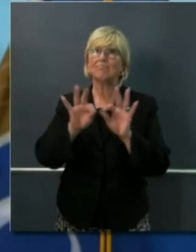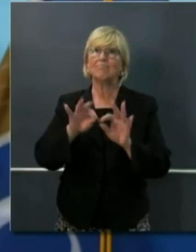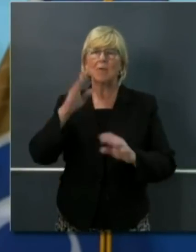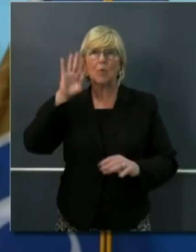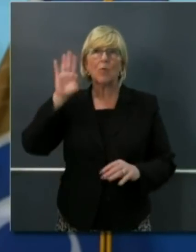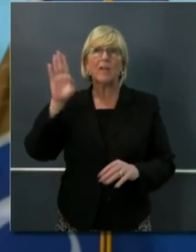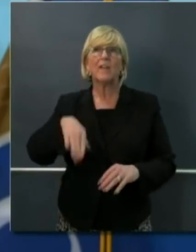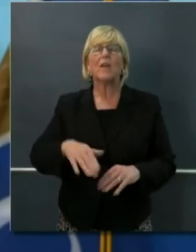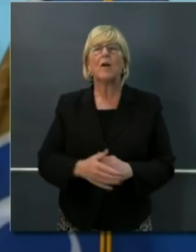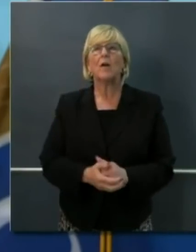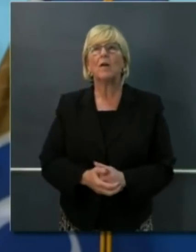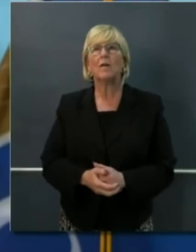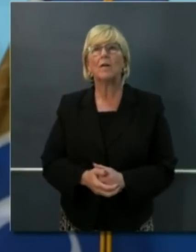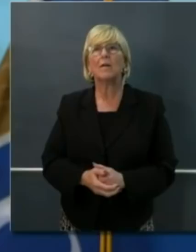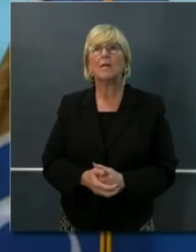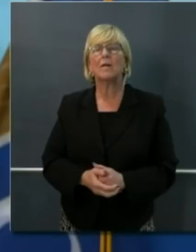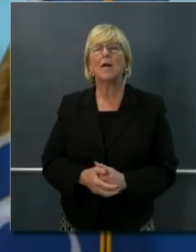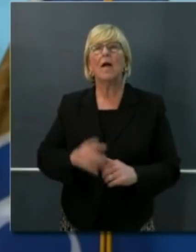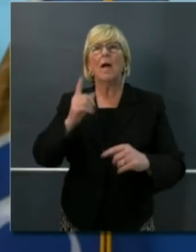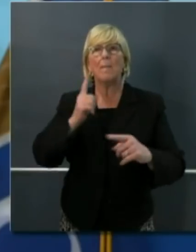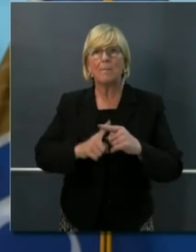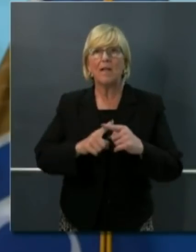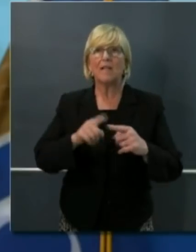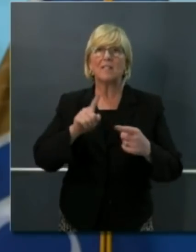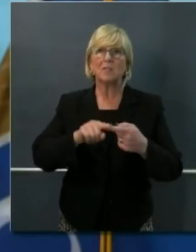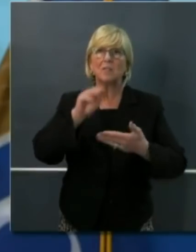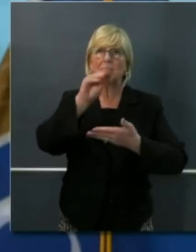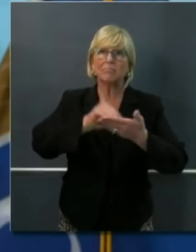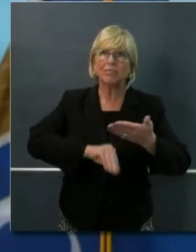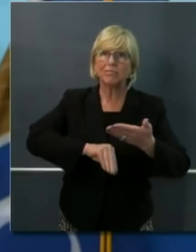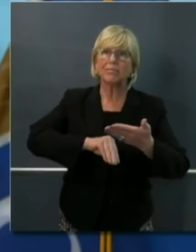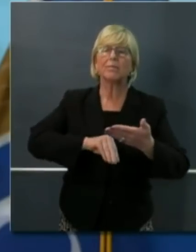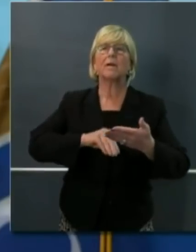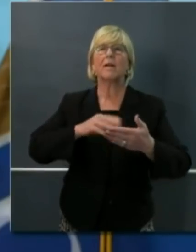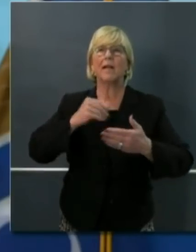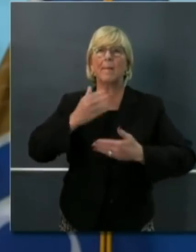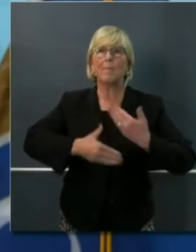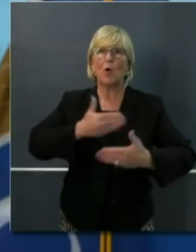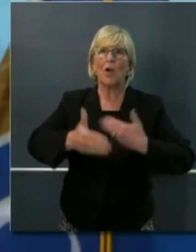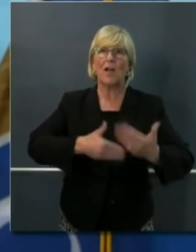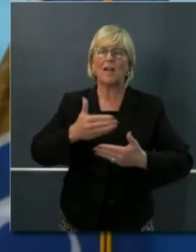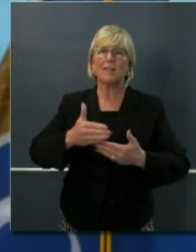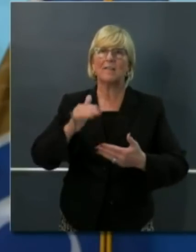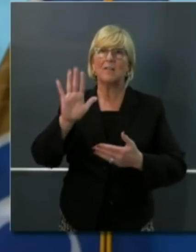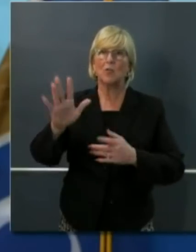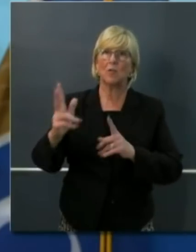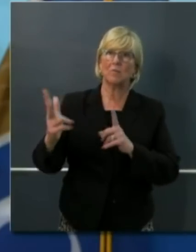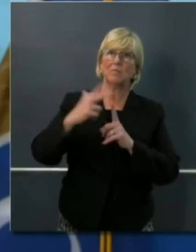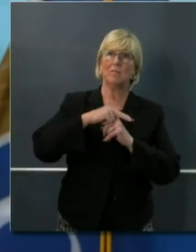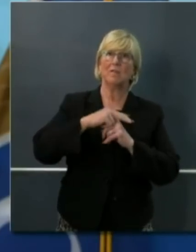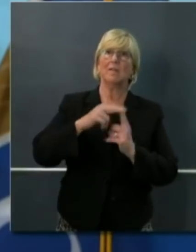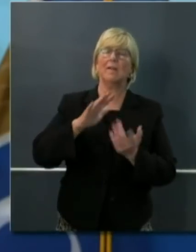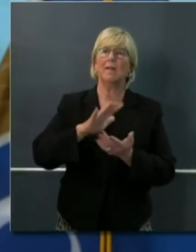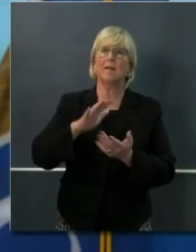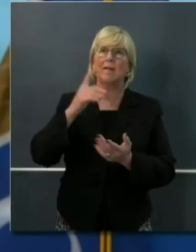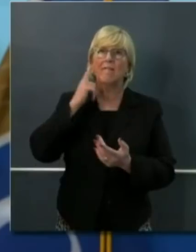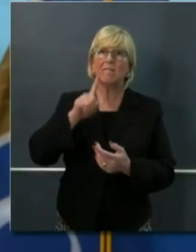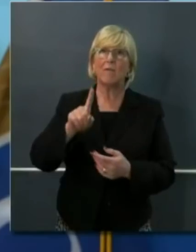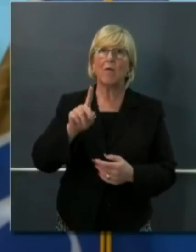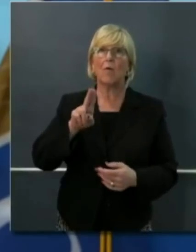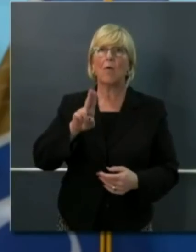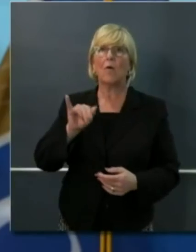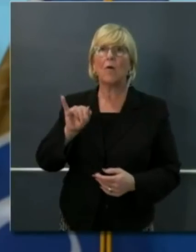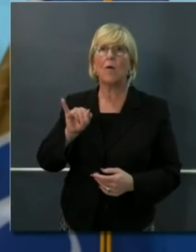that. But also getting those claims out within that 21 days is equally important, and we're being able to maintain that status. As I said, $2